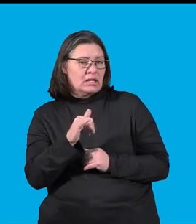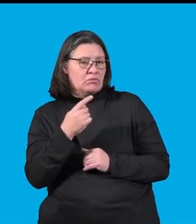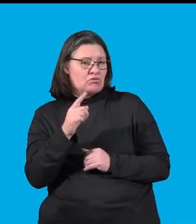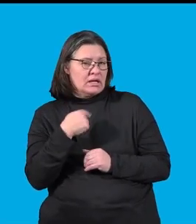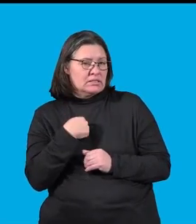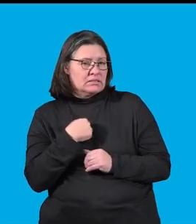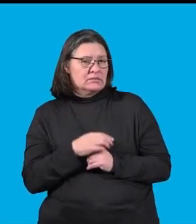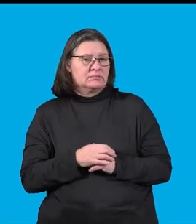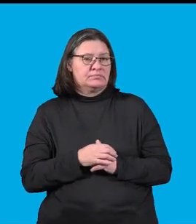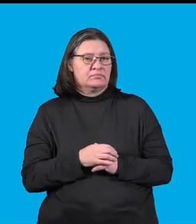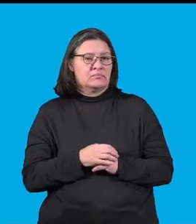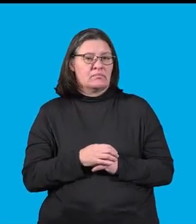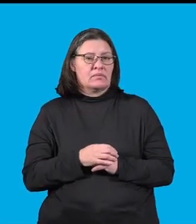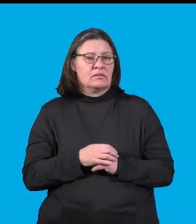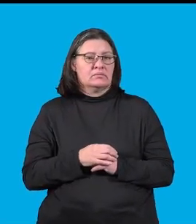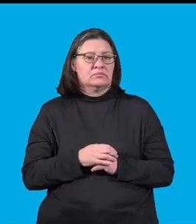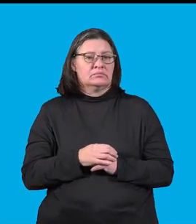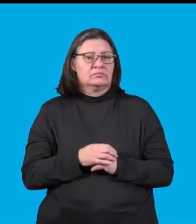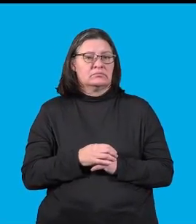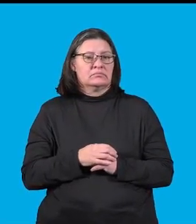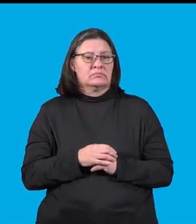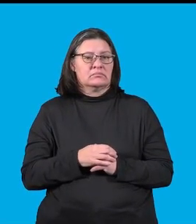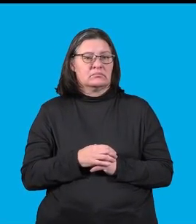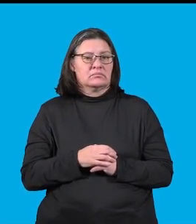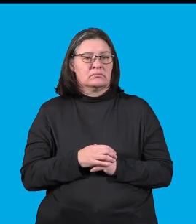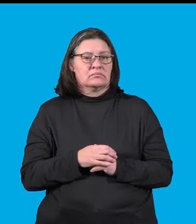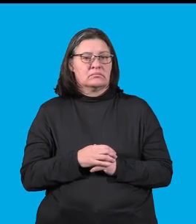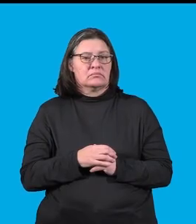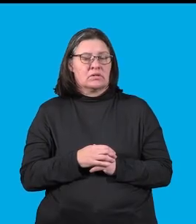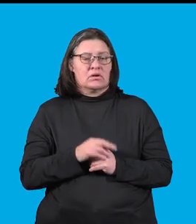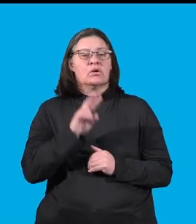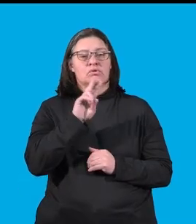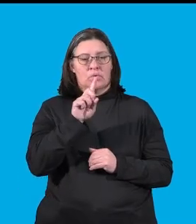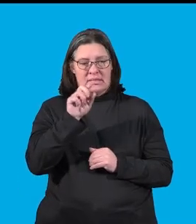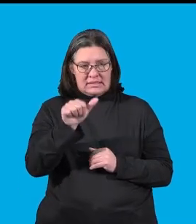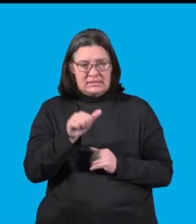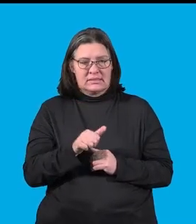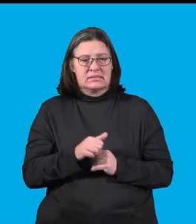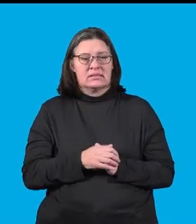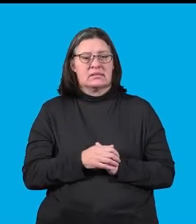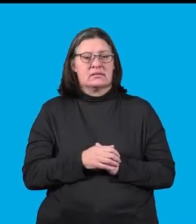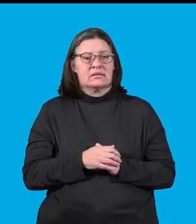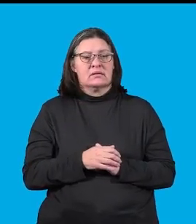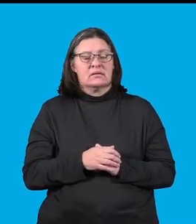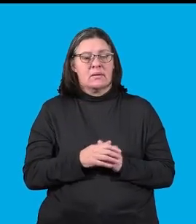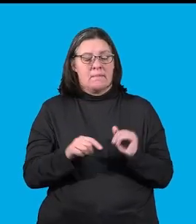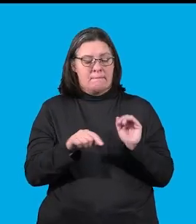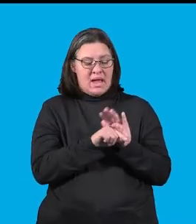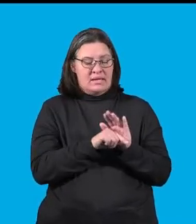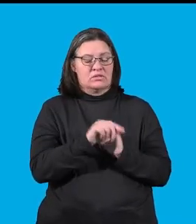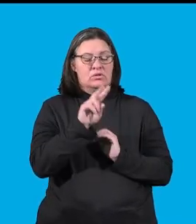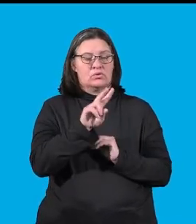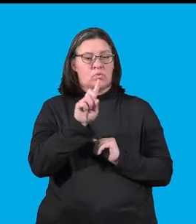check if we are correct there. 6 cubed, it's 216, so we end up